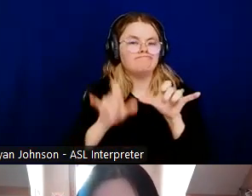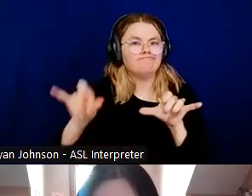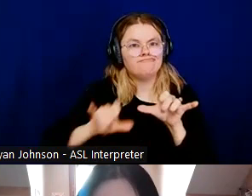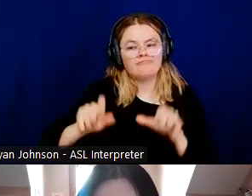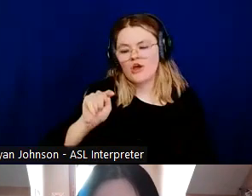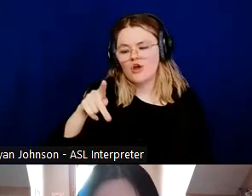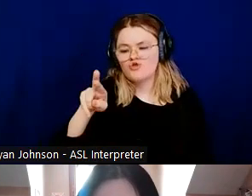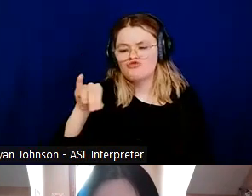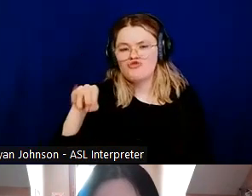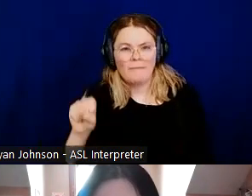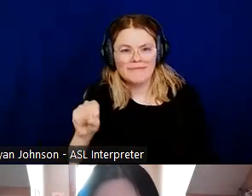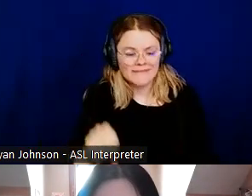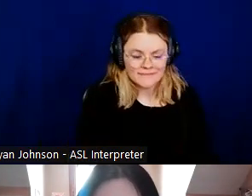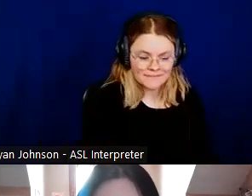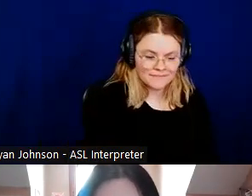Okay.